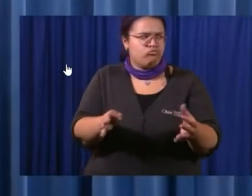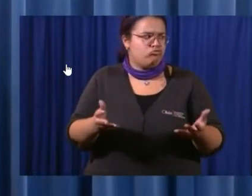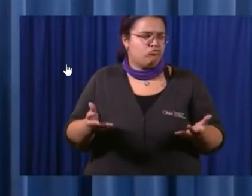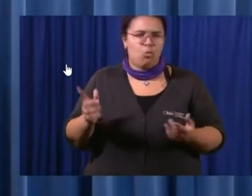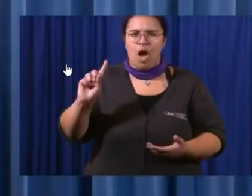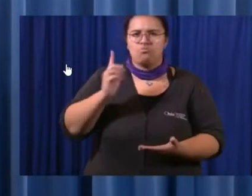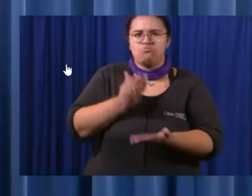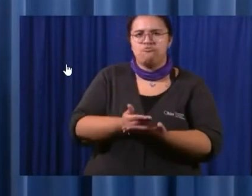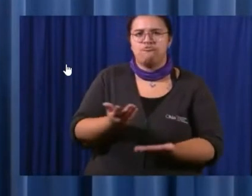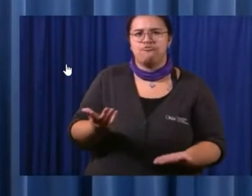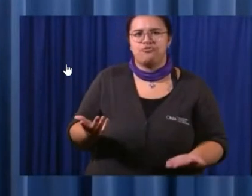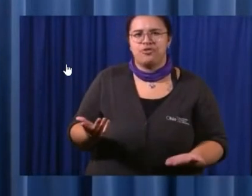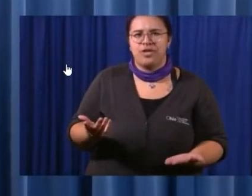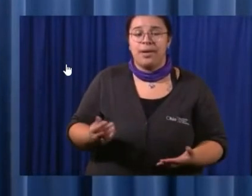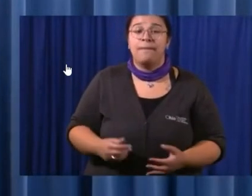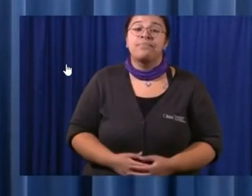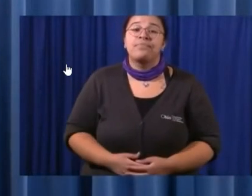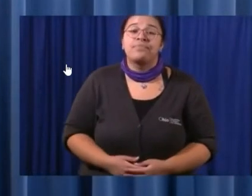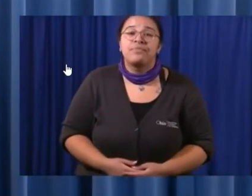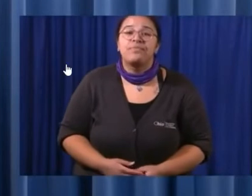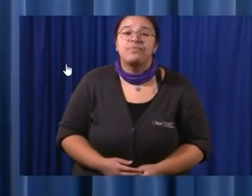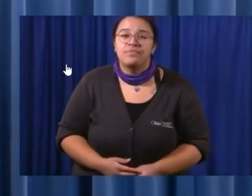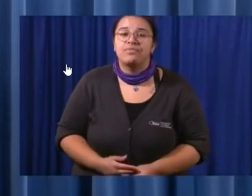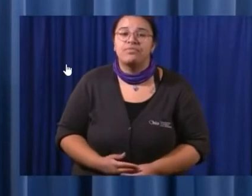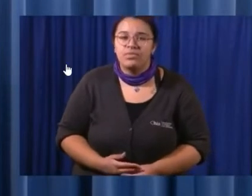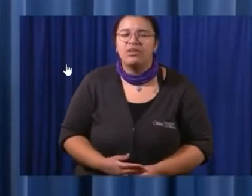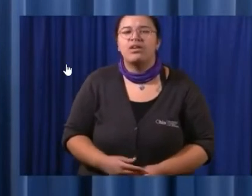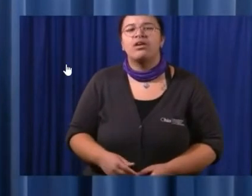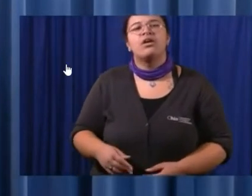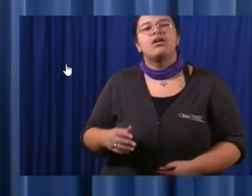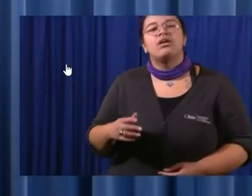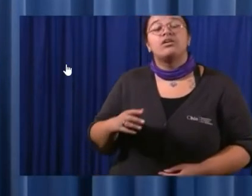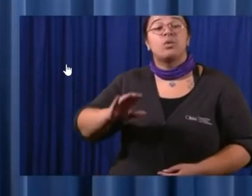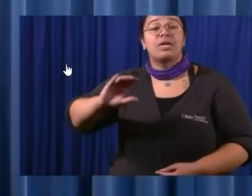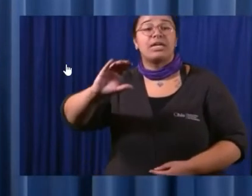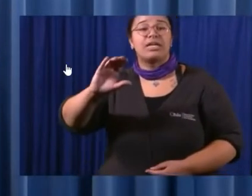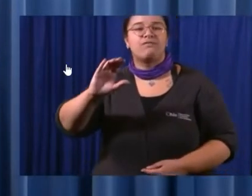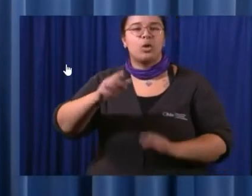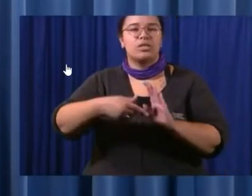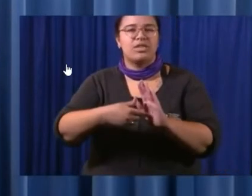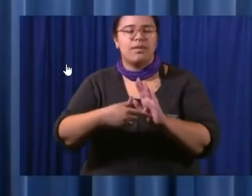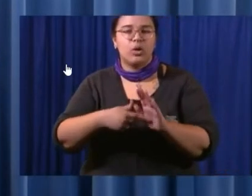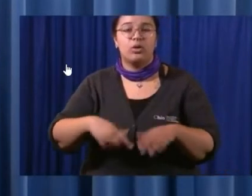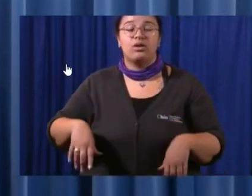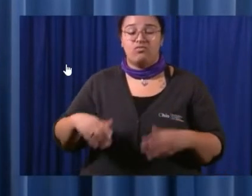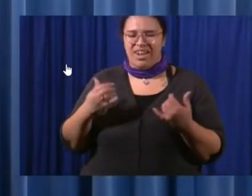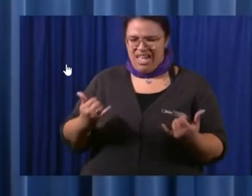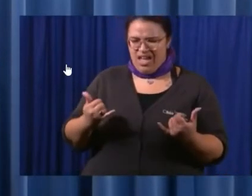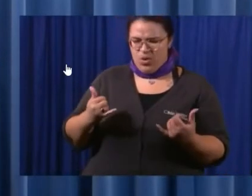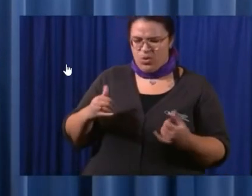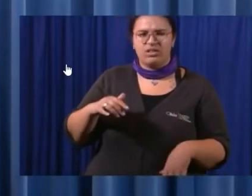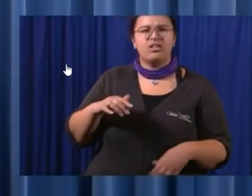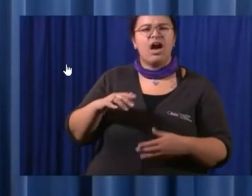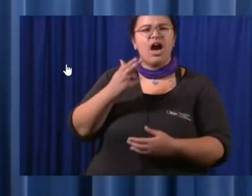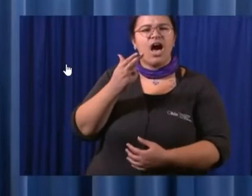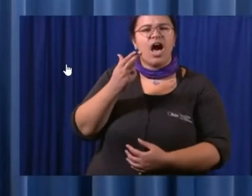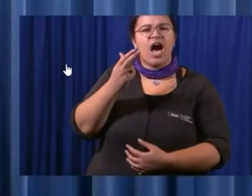impact to kids through hybrid schedules, or in the case of Columbus City Schools, the recommendation that high school aged learning be